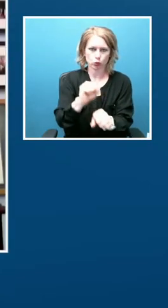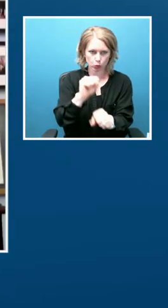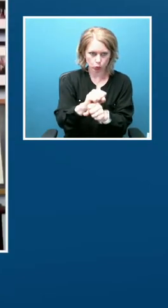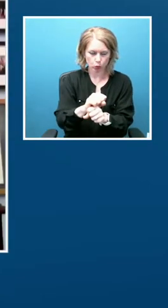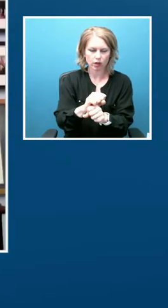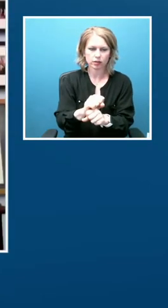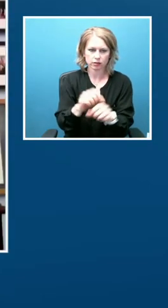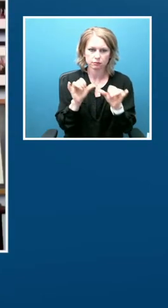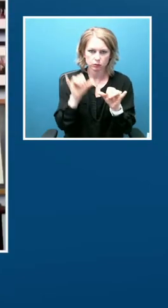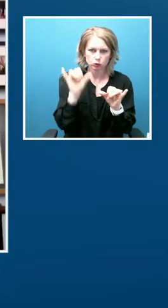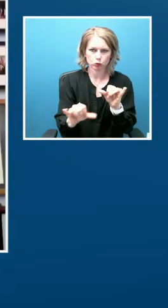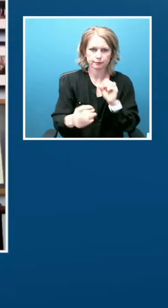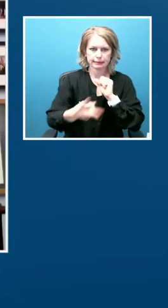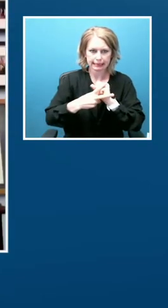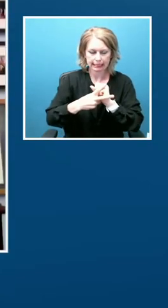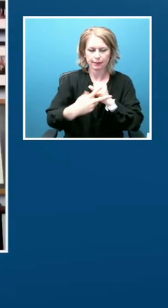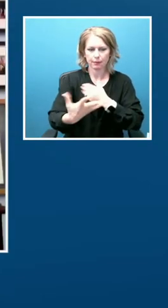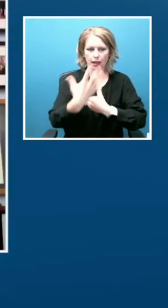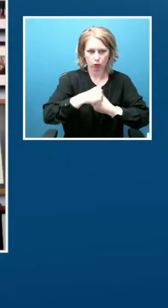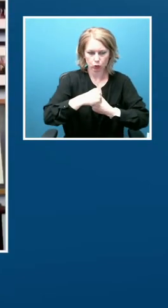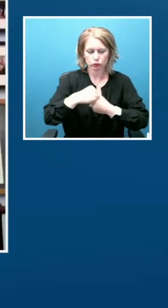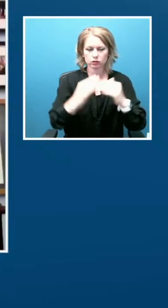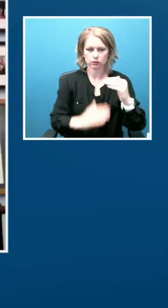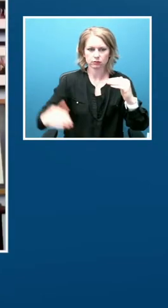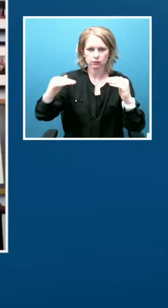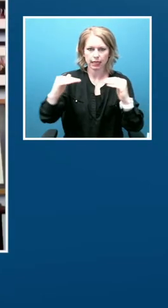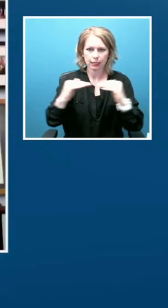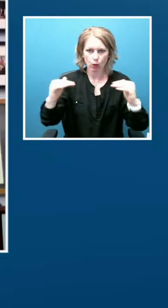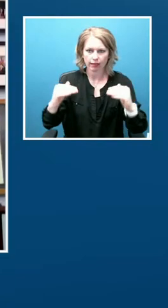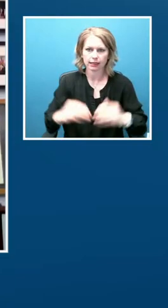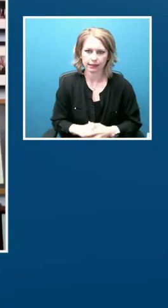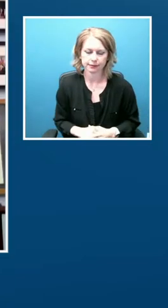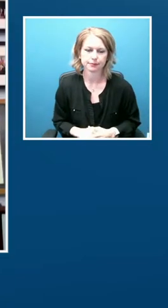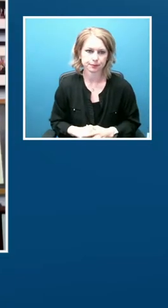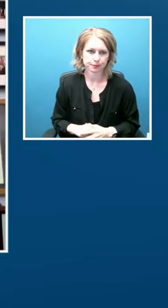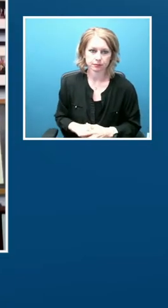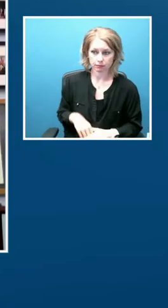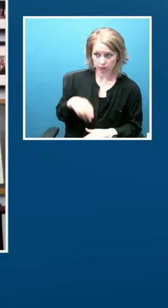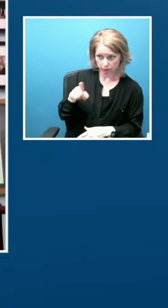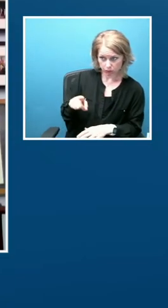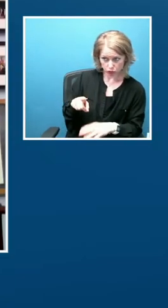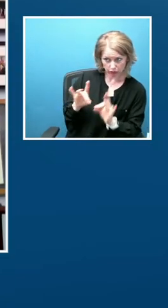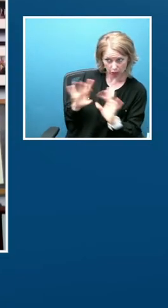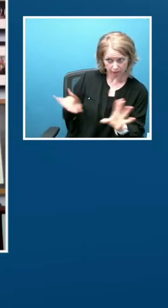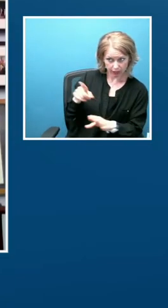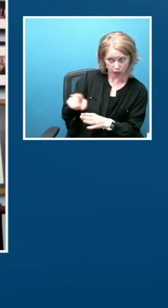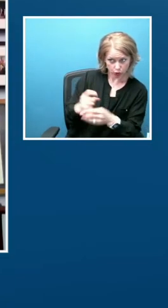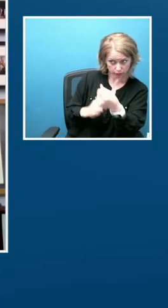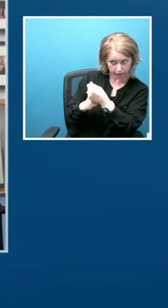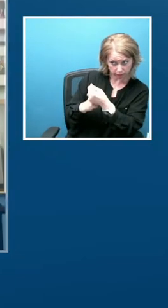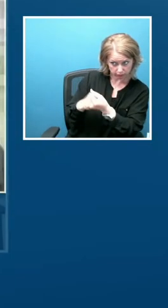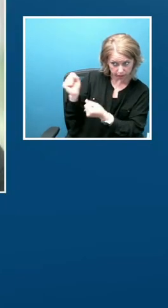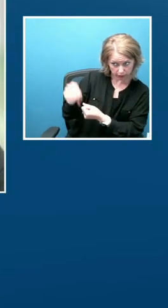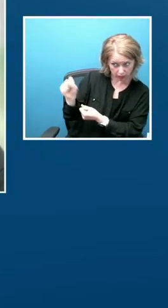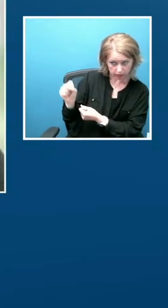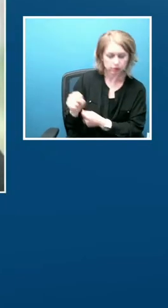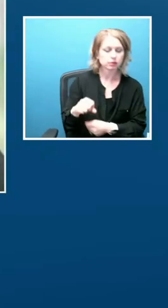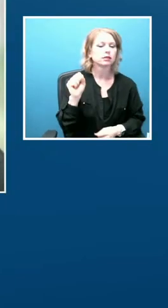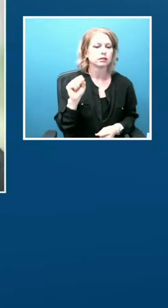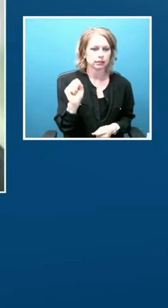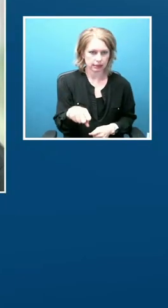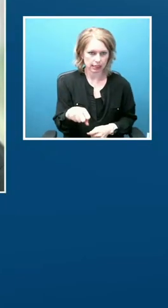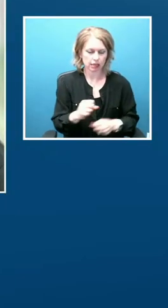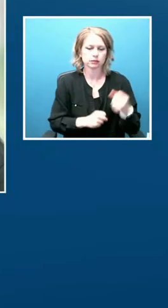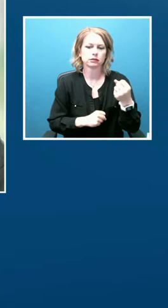Ortiz, just if I hear you correctly, you're voting in favor of the resolution. Correct. I'm supporting the